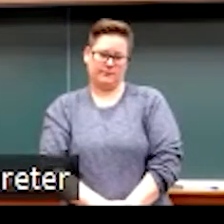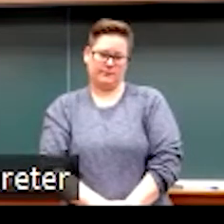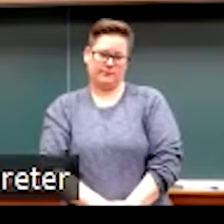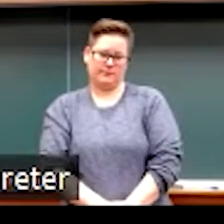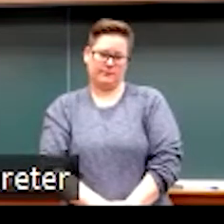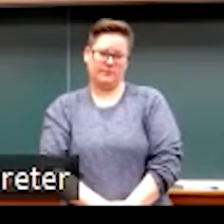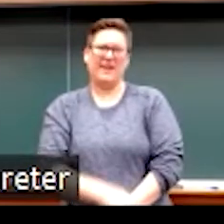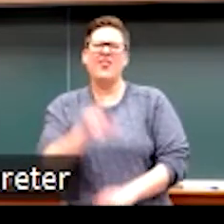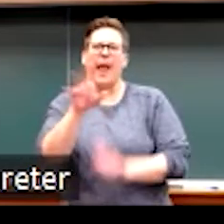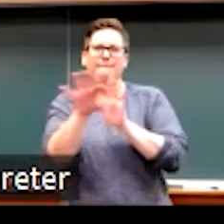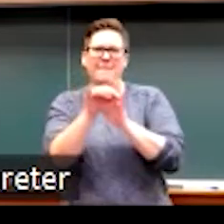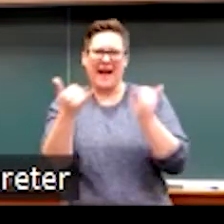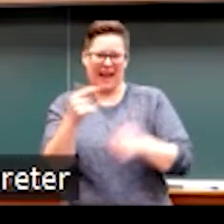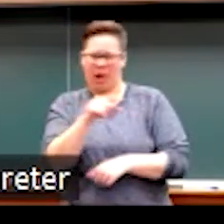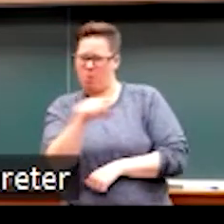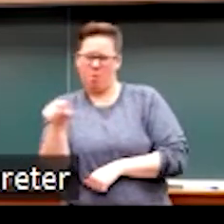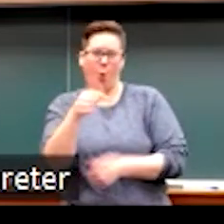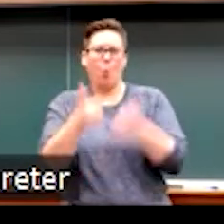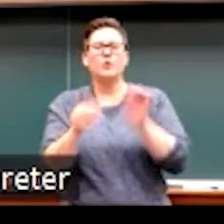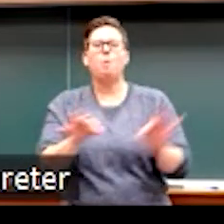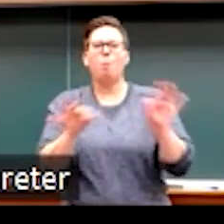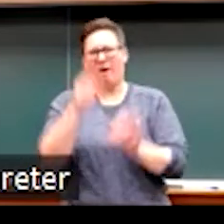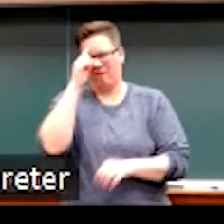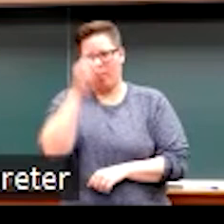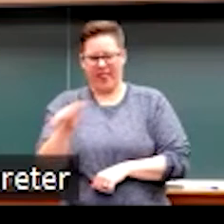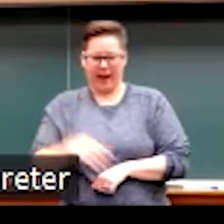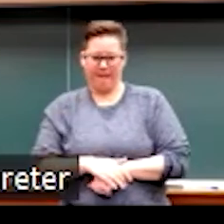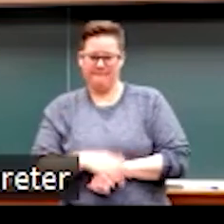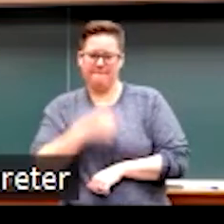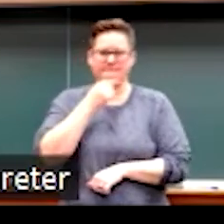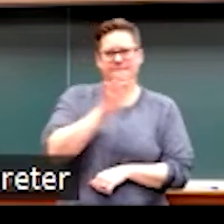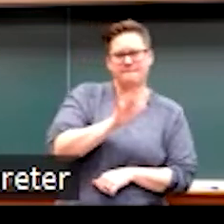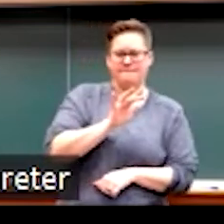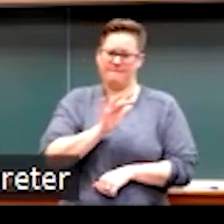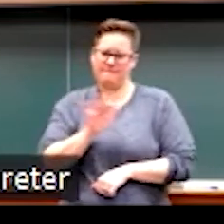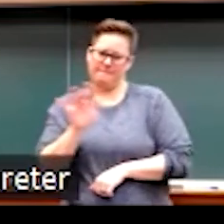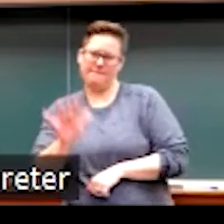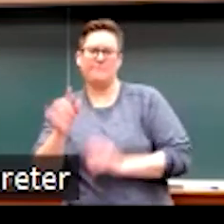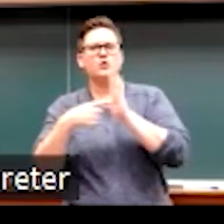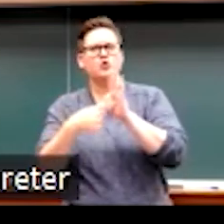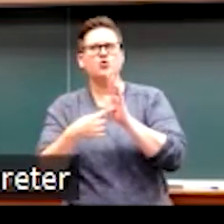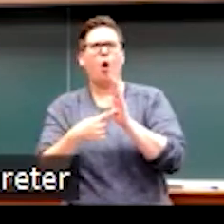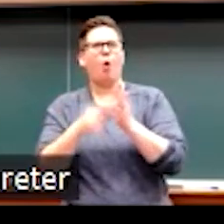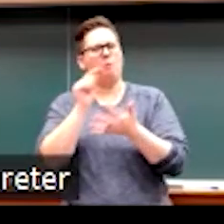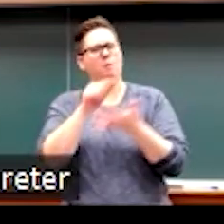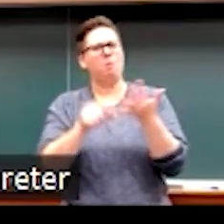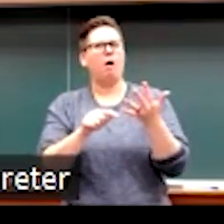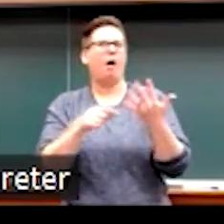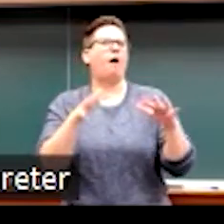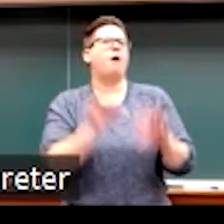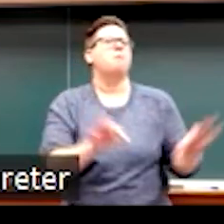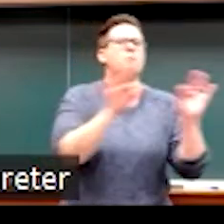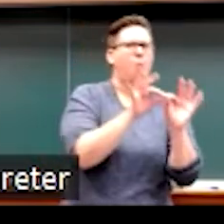Now it's an opportunity to select things that matter to you, trying to make the case that there are things that matter to you way